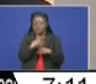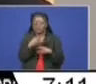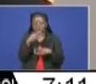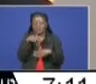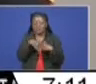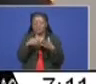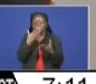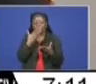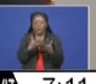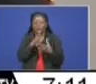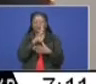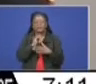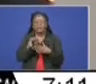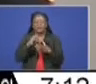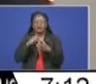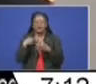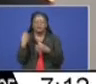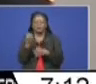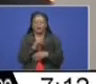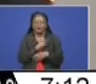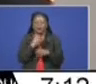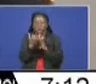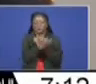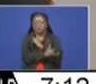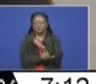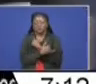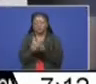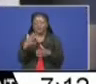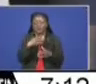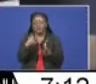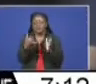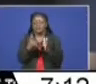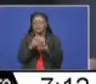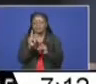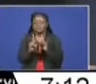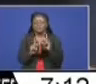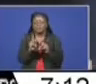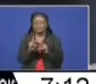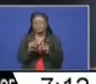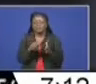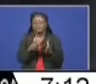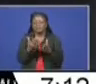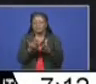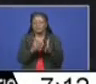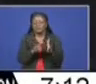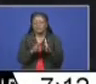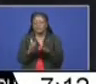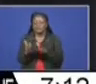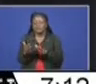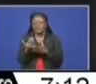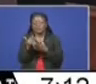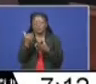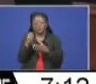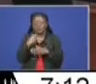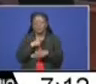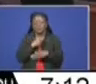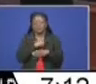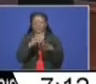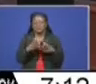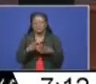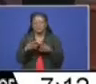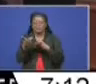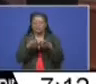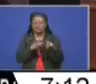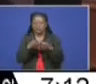our country and the well-being of its people. The late former senator, described as a true hero,